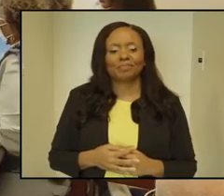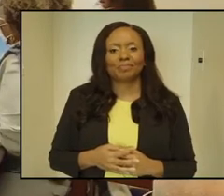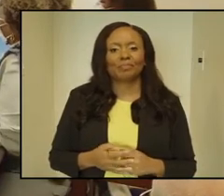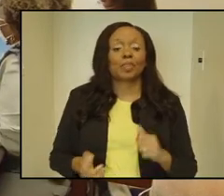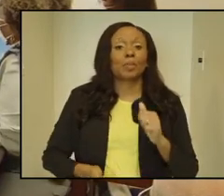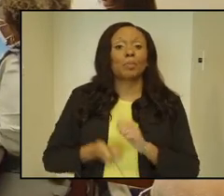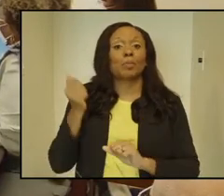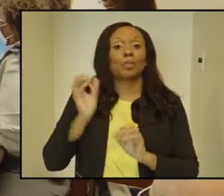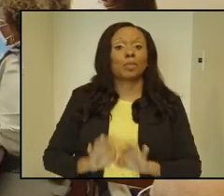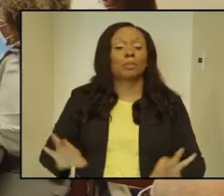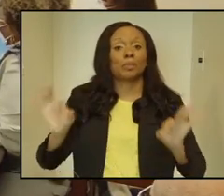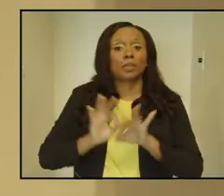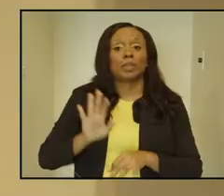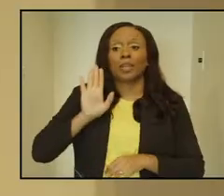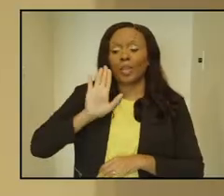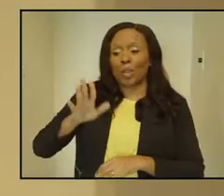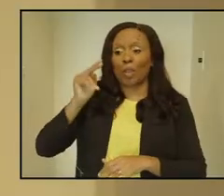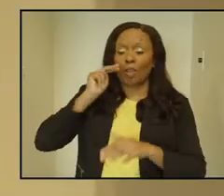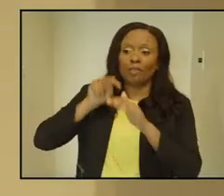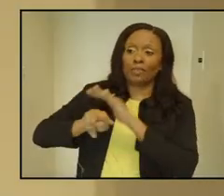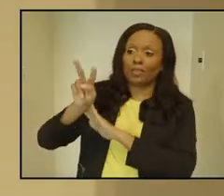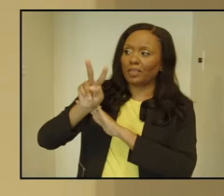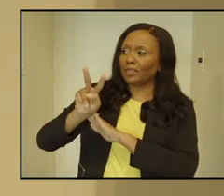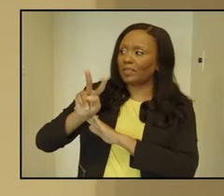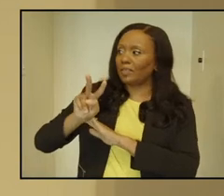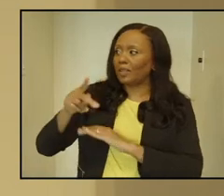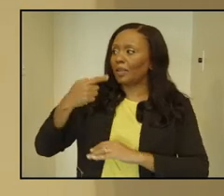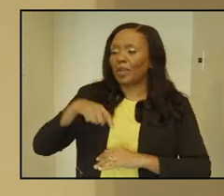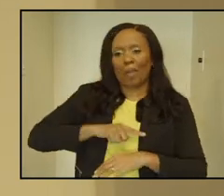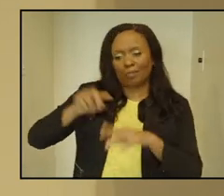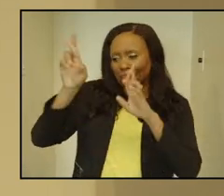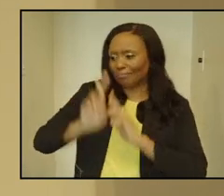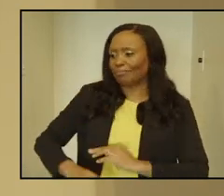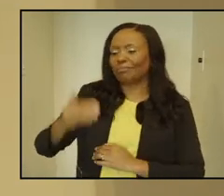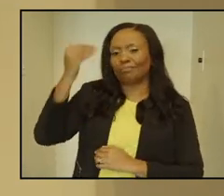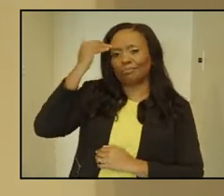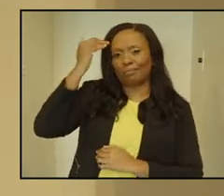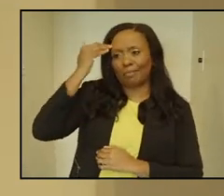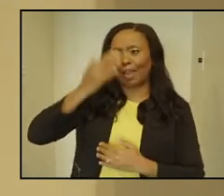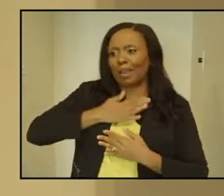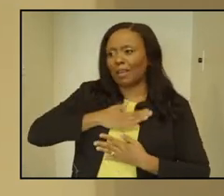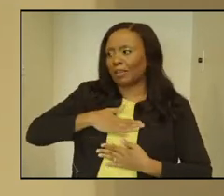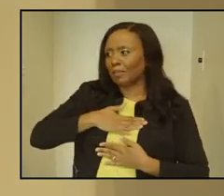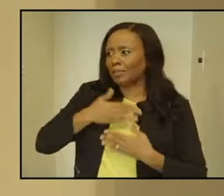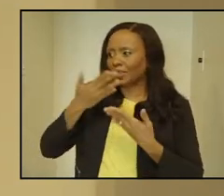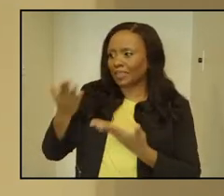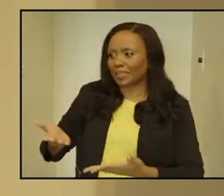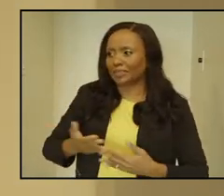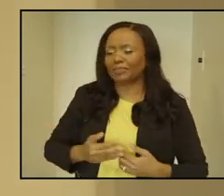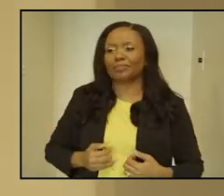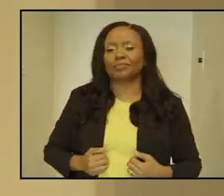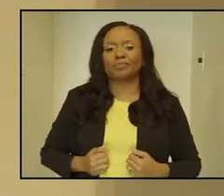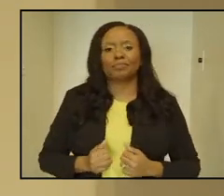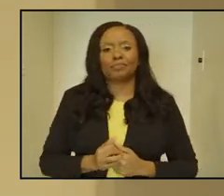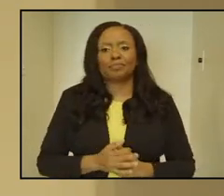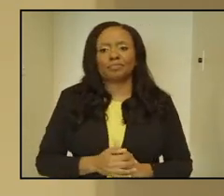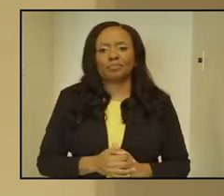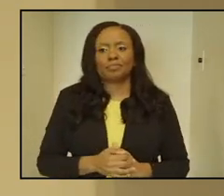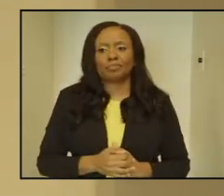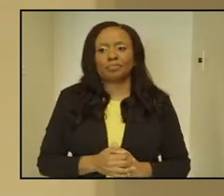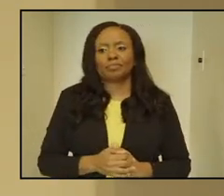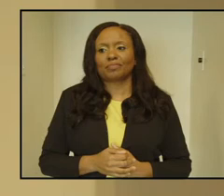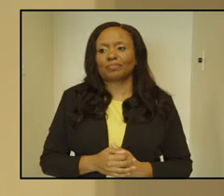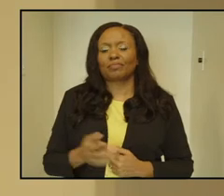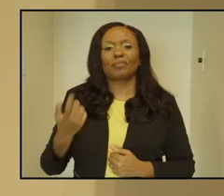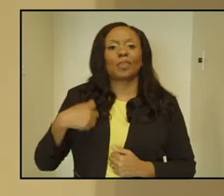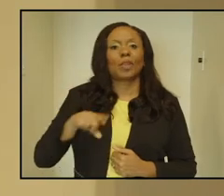your vision are very much acknowledged and appreciated. We, the staff, share in